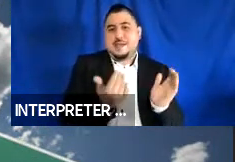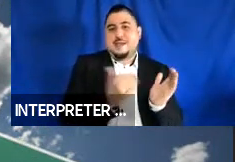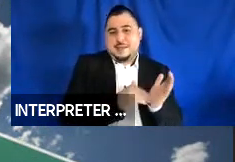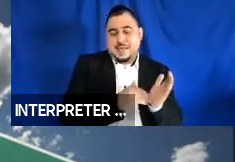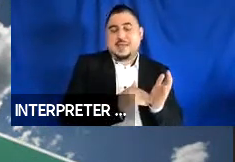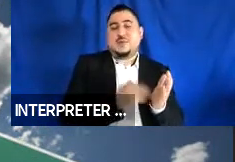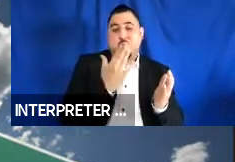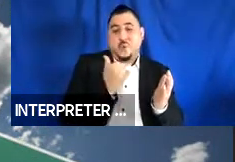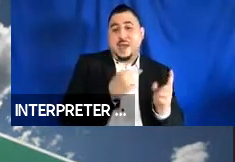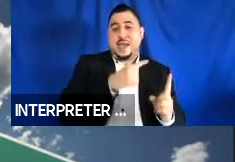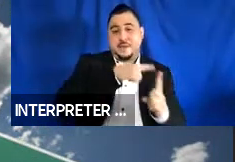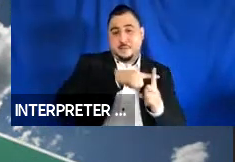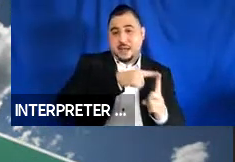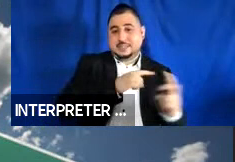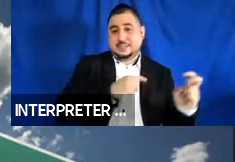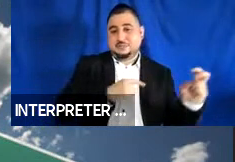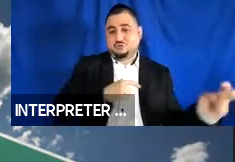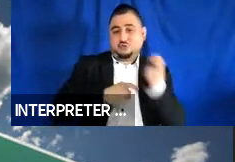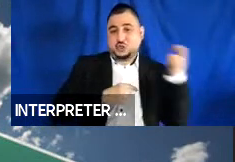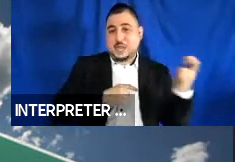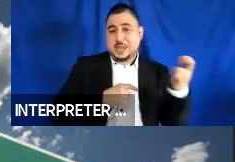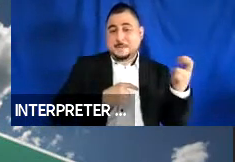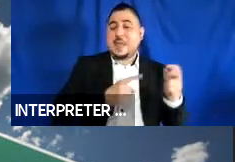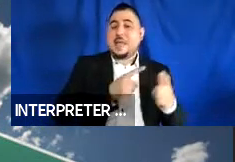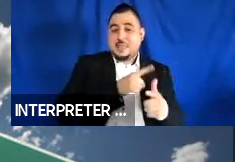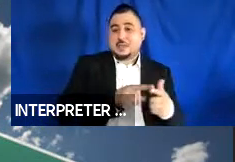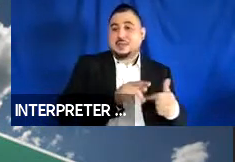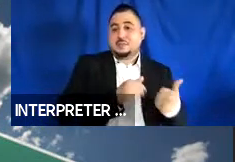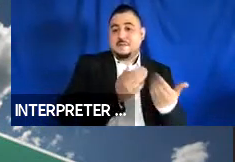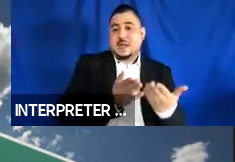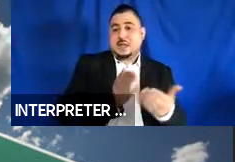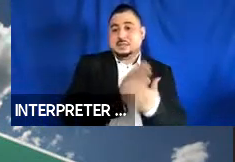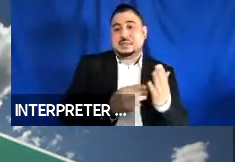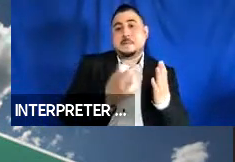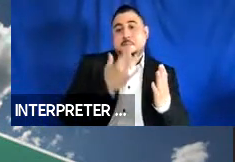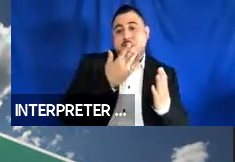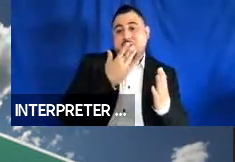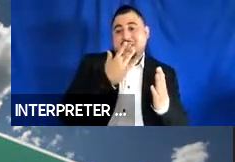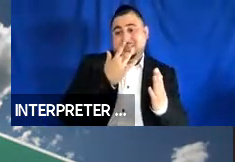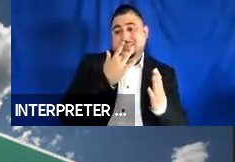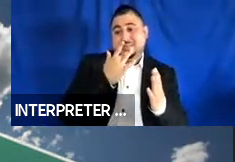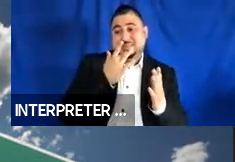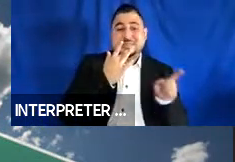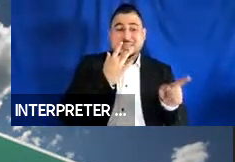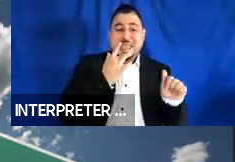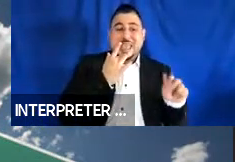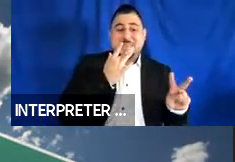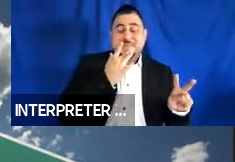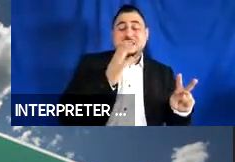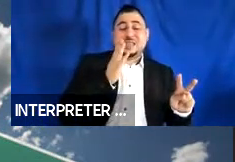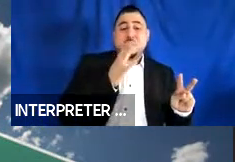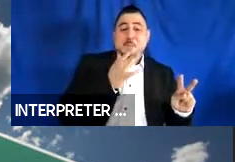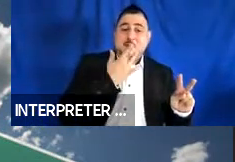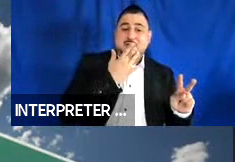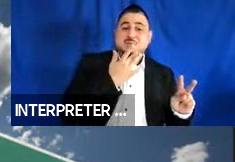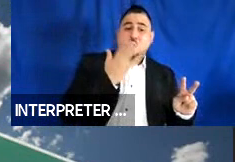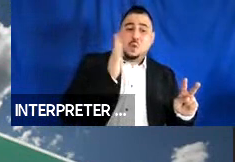positive trip encounter. And they shared preference for AV over other modes, particularly if made available on